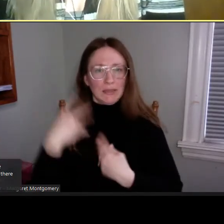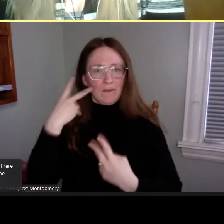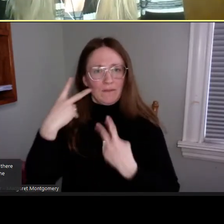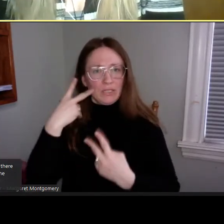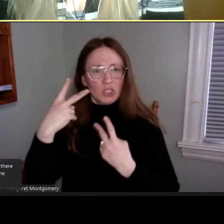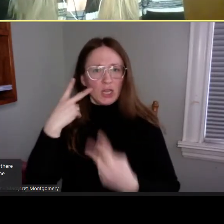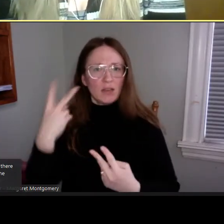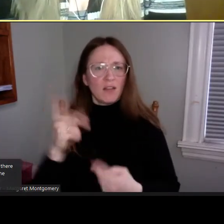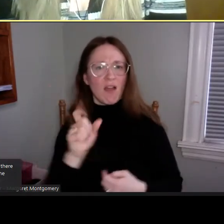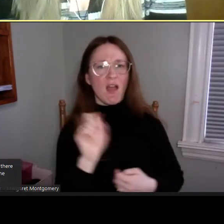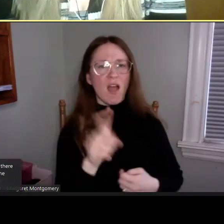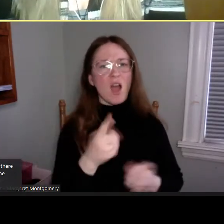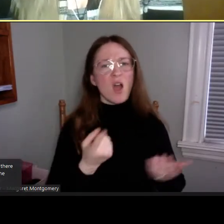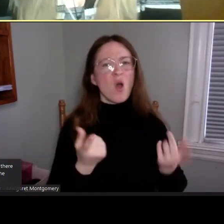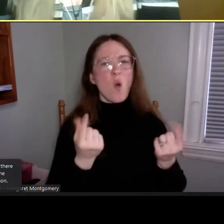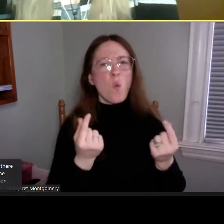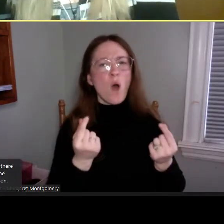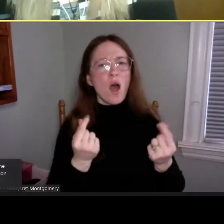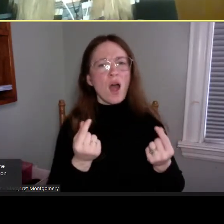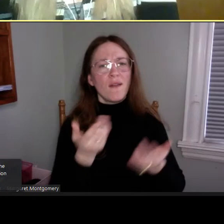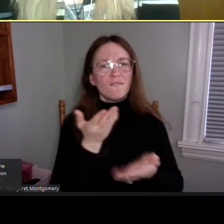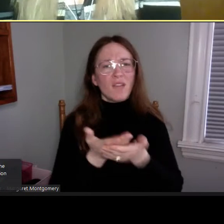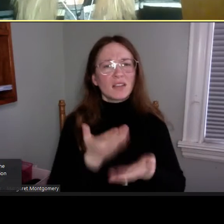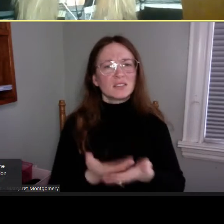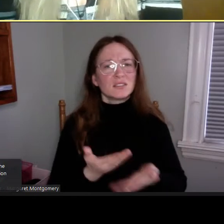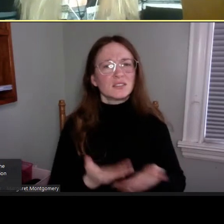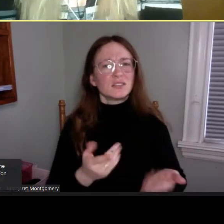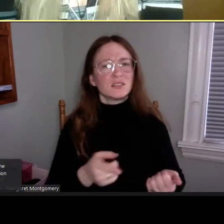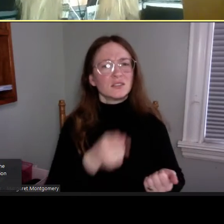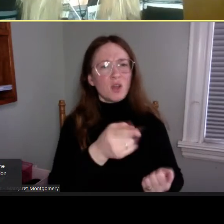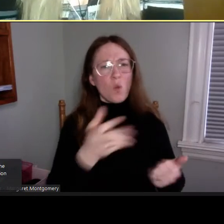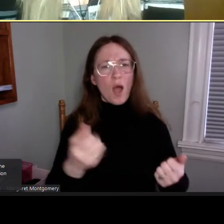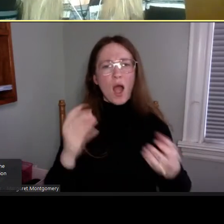world to know regarding living with a vision loss?